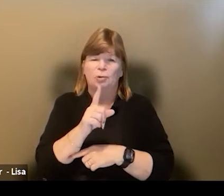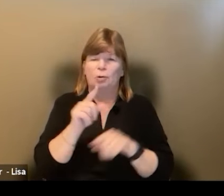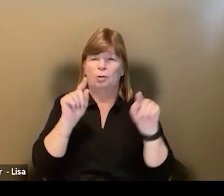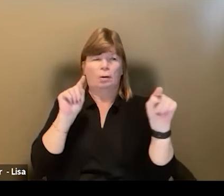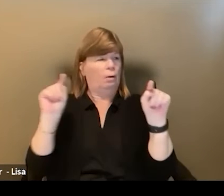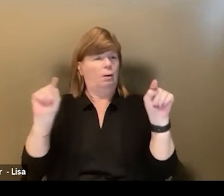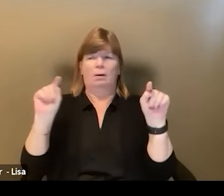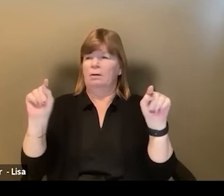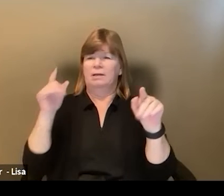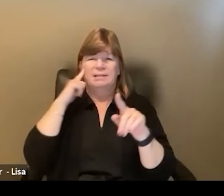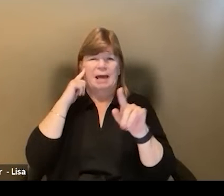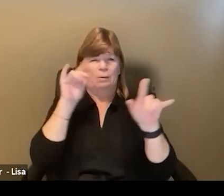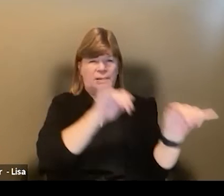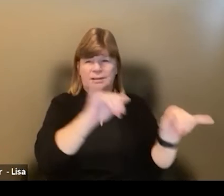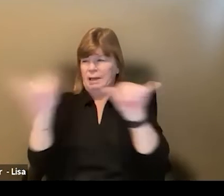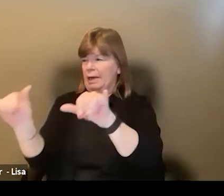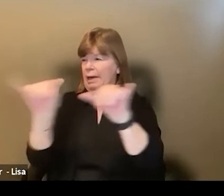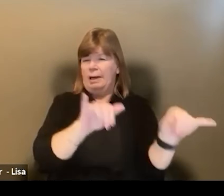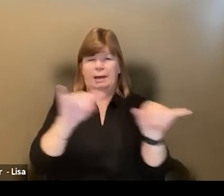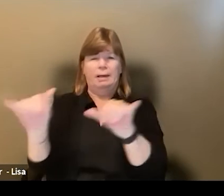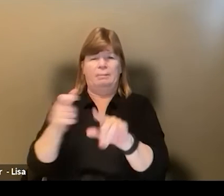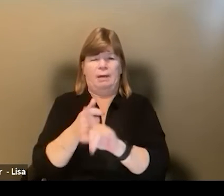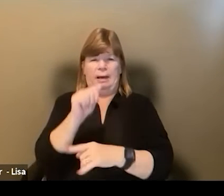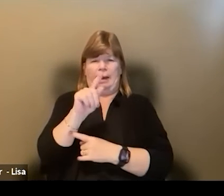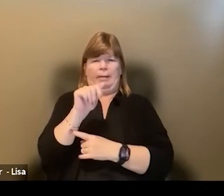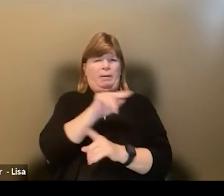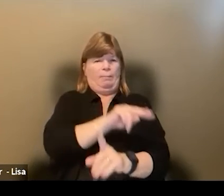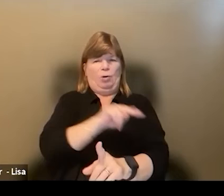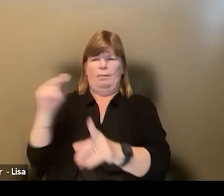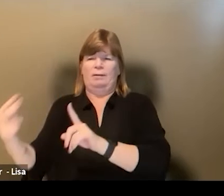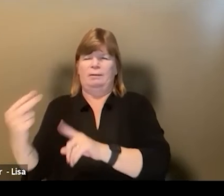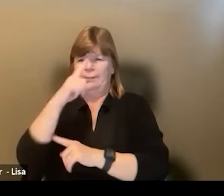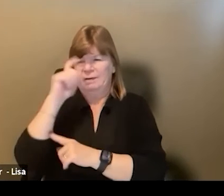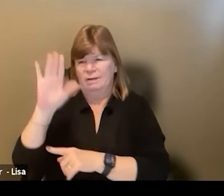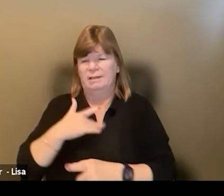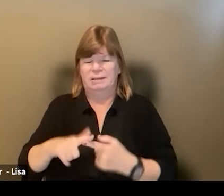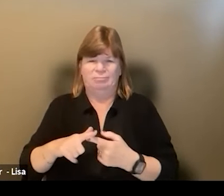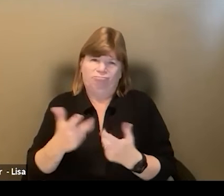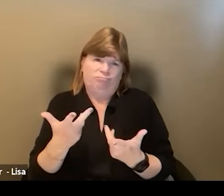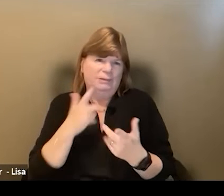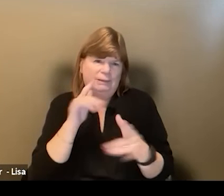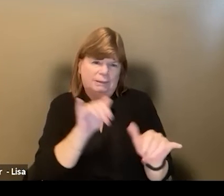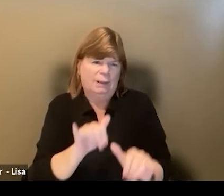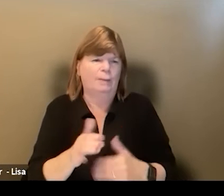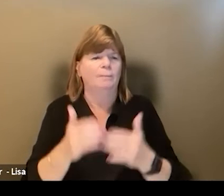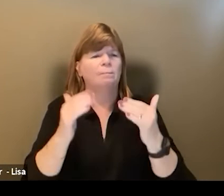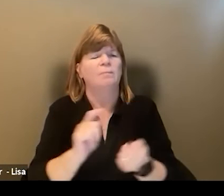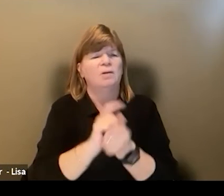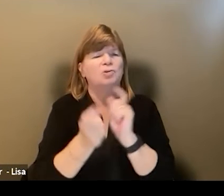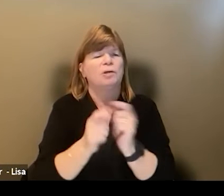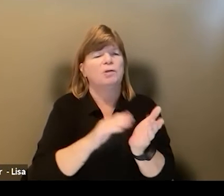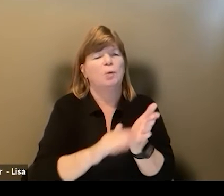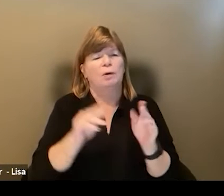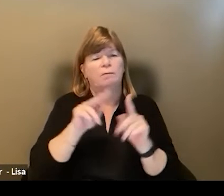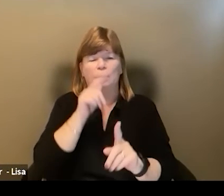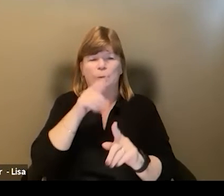things sounded the same from an administration standpoint, since they largely operationally are. Switched the waiver oversight